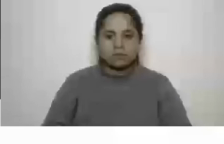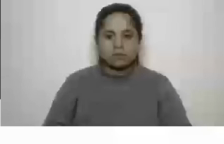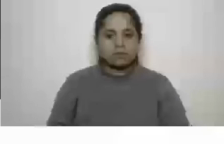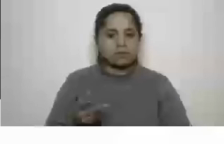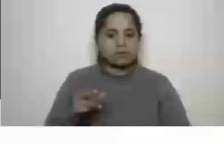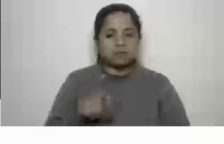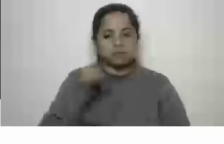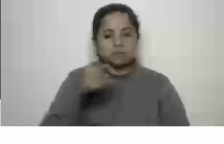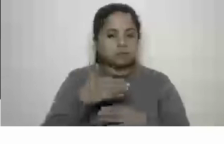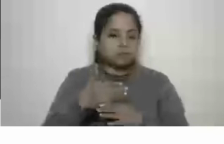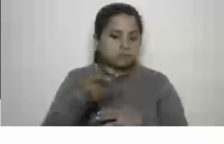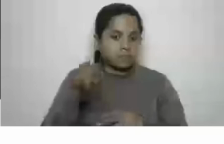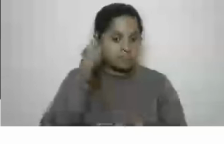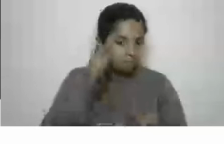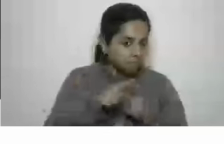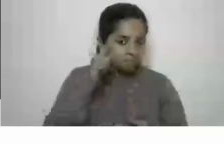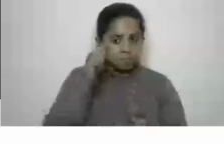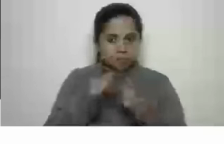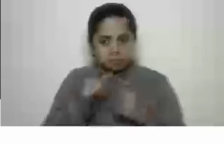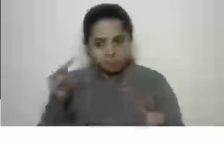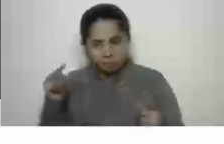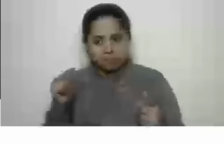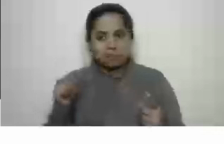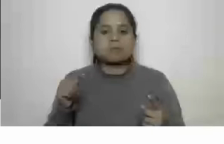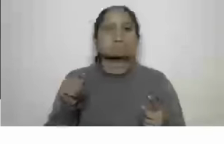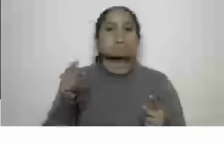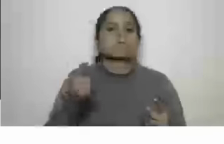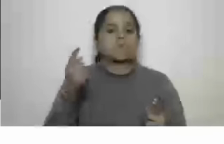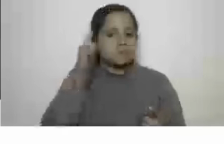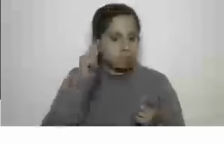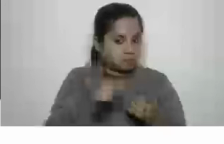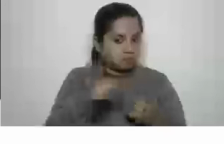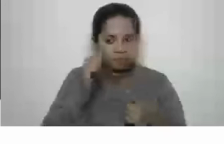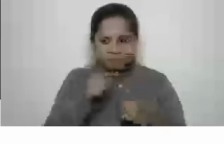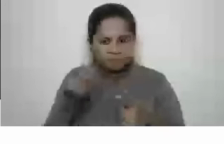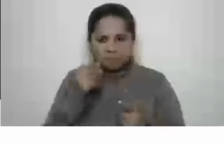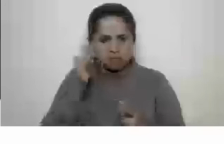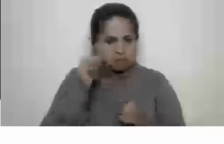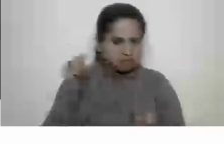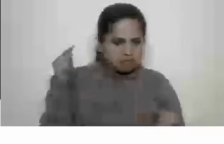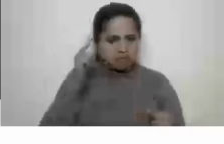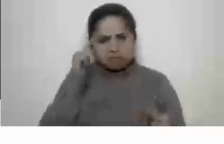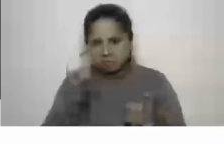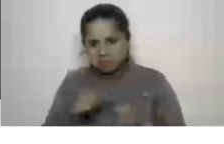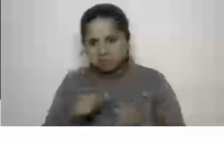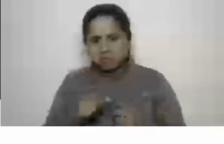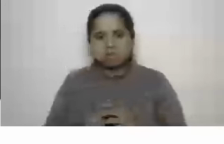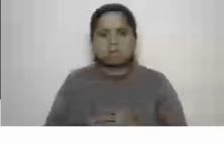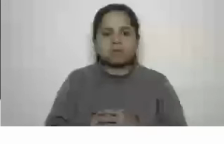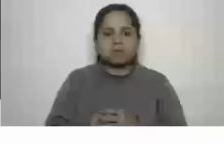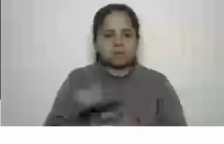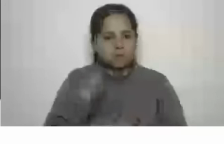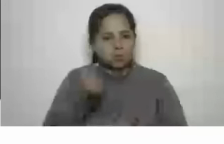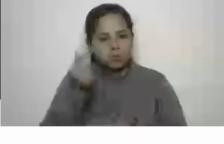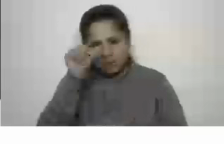Again, do share if you agree or disagree with the sentence. Agree, disagree. But I use Hindi.